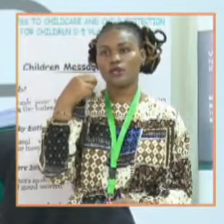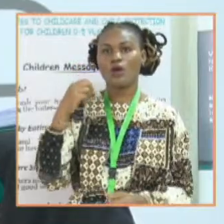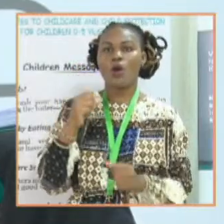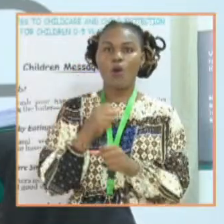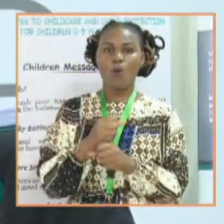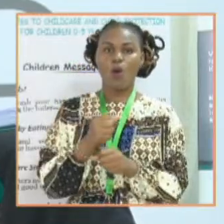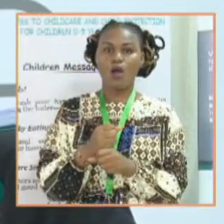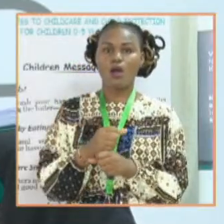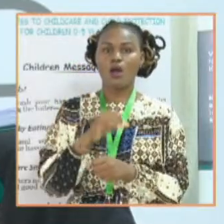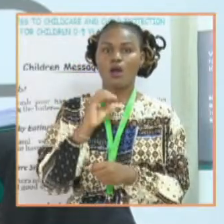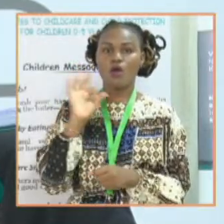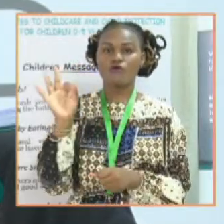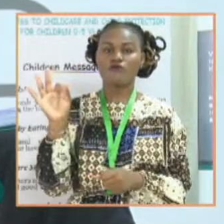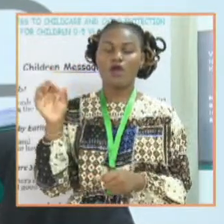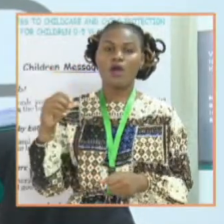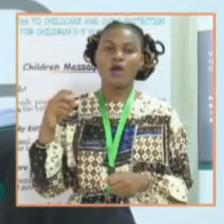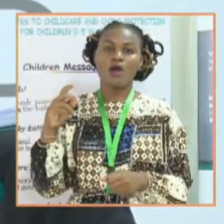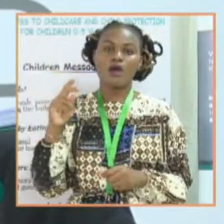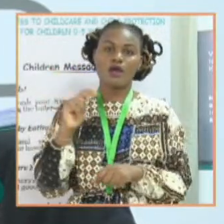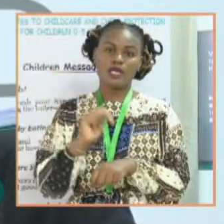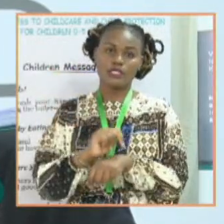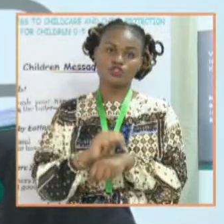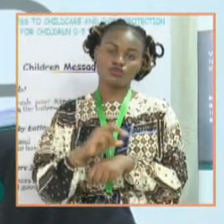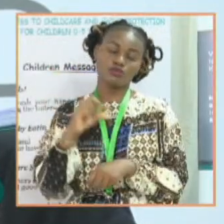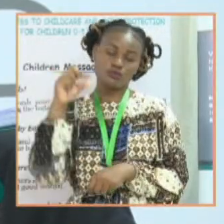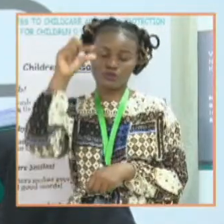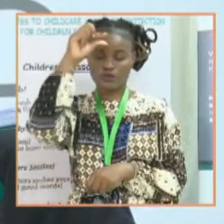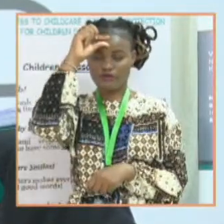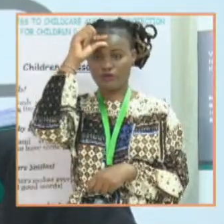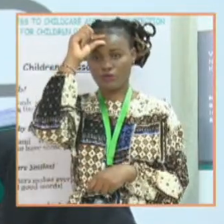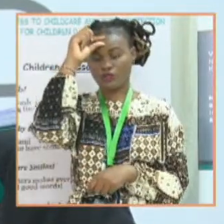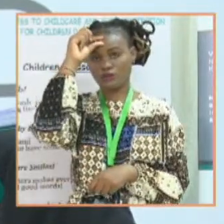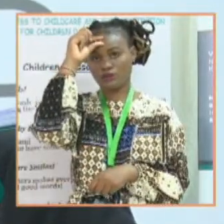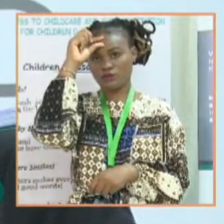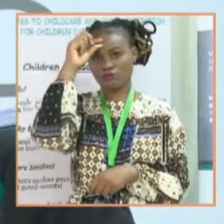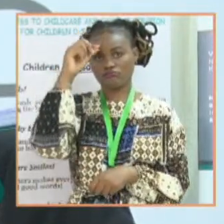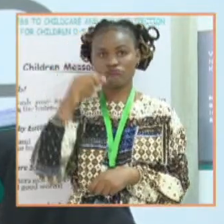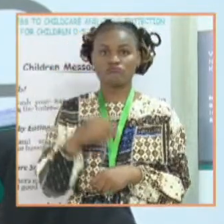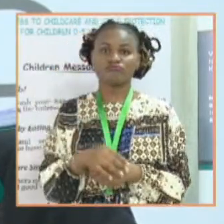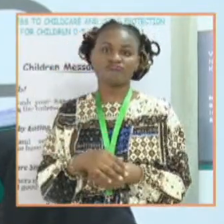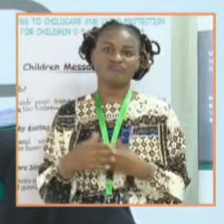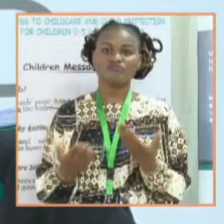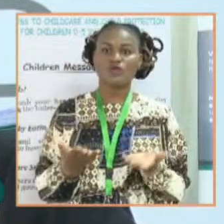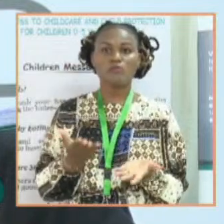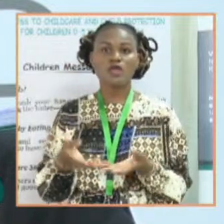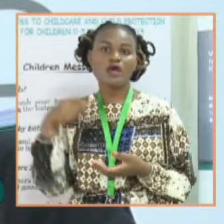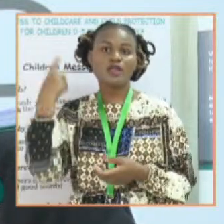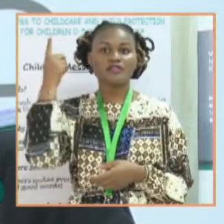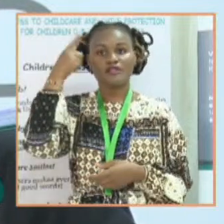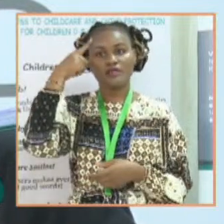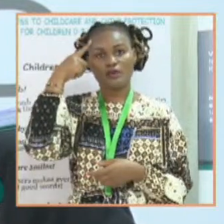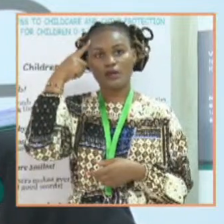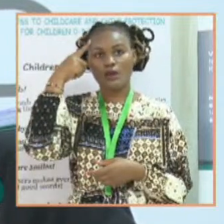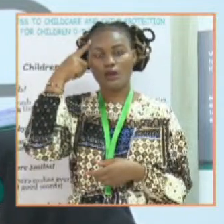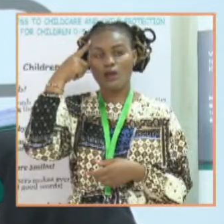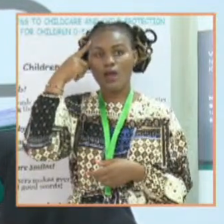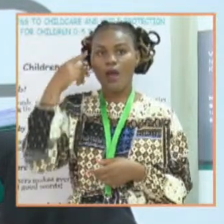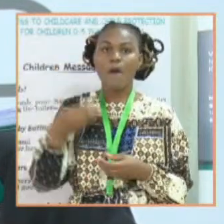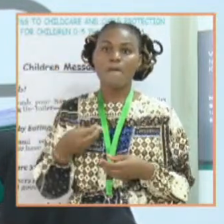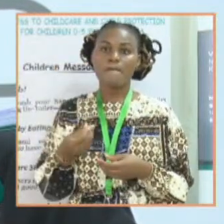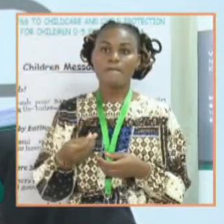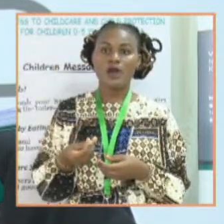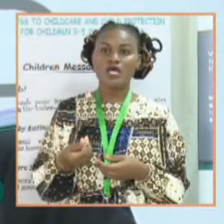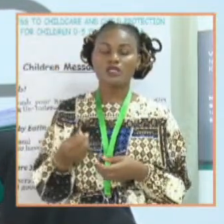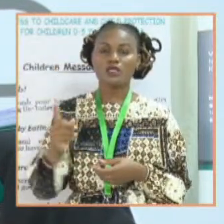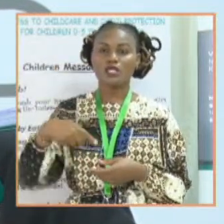formulation. So you can allow me to use the term assumption. Our assumption is this money went to that national function. So we may